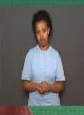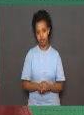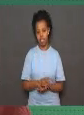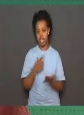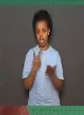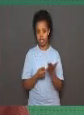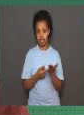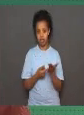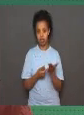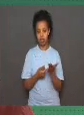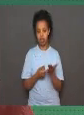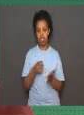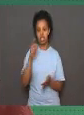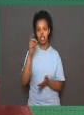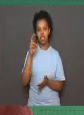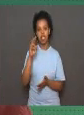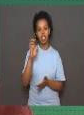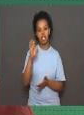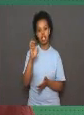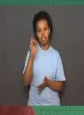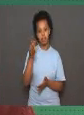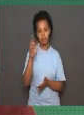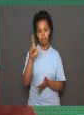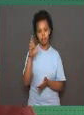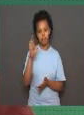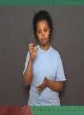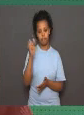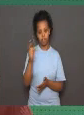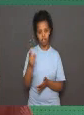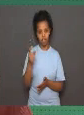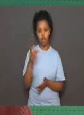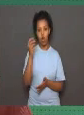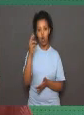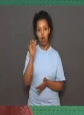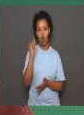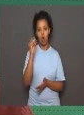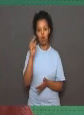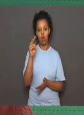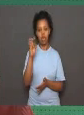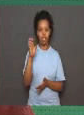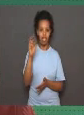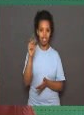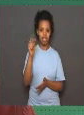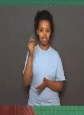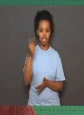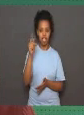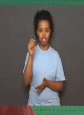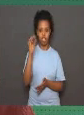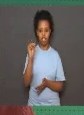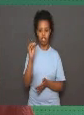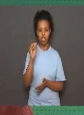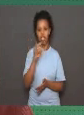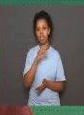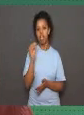are reflex actions, orientational behaviors, and